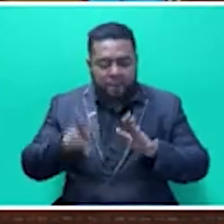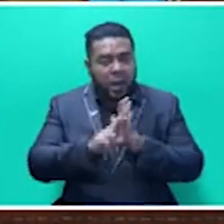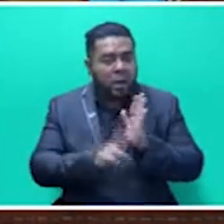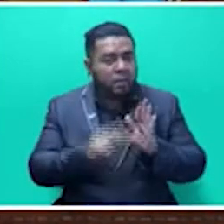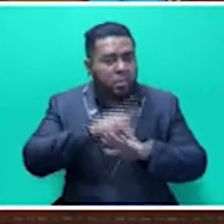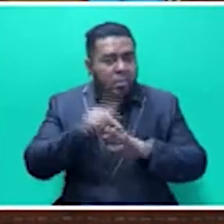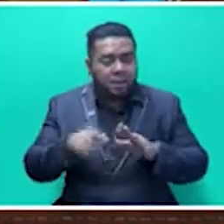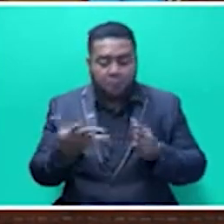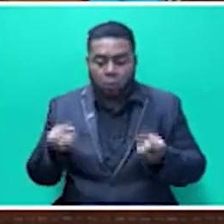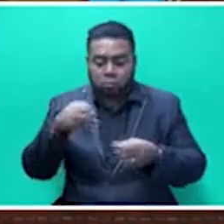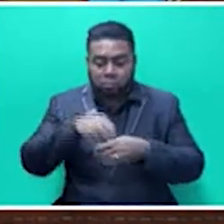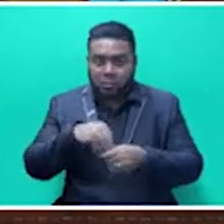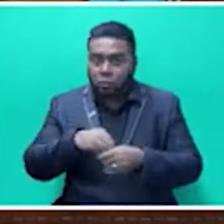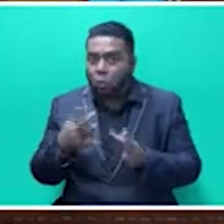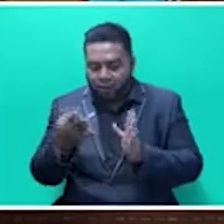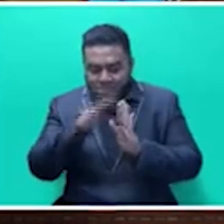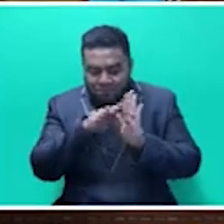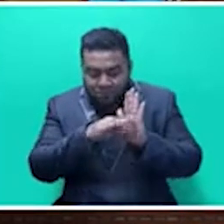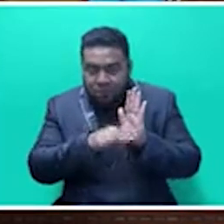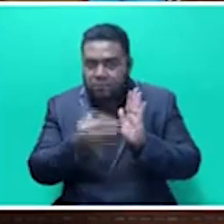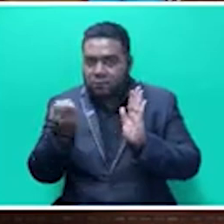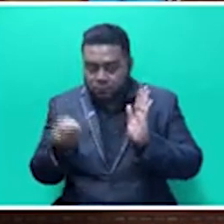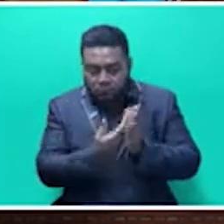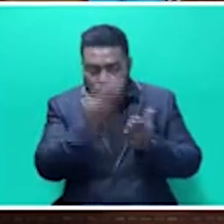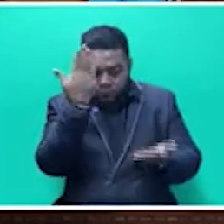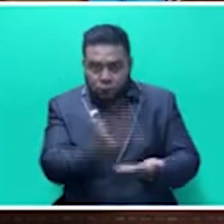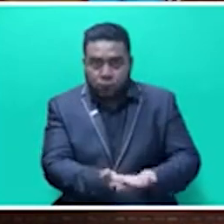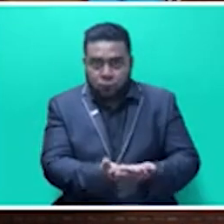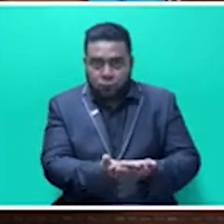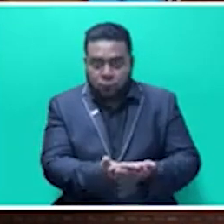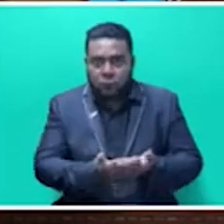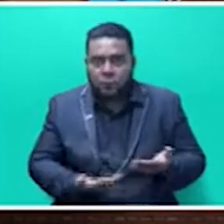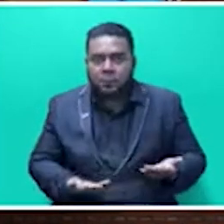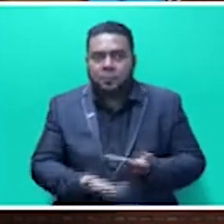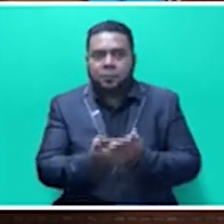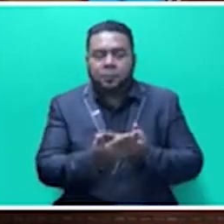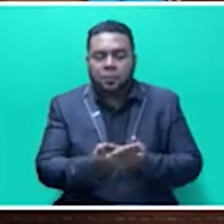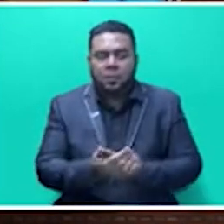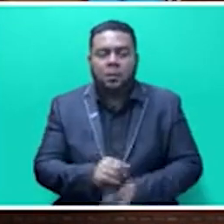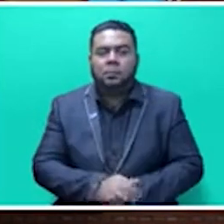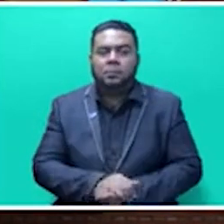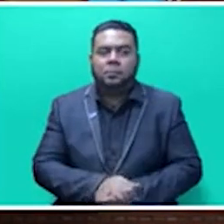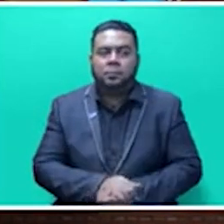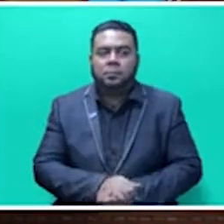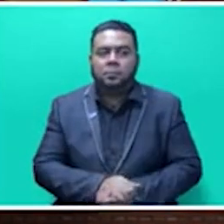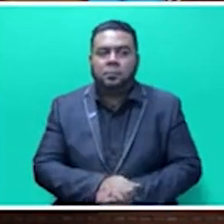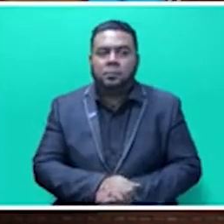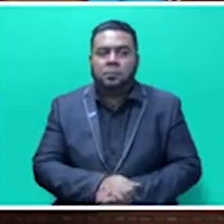The facts and the grounds notified by the Honourable Tikundondua are as follows.